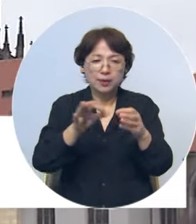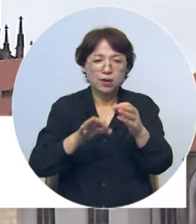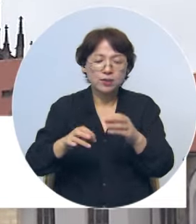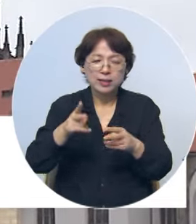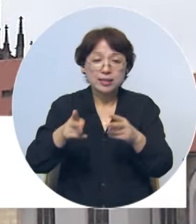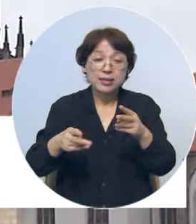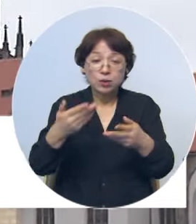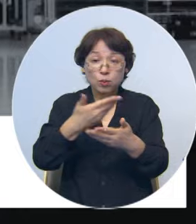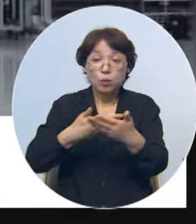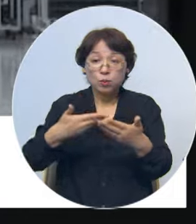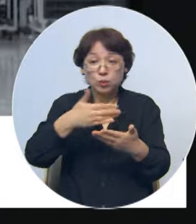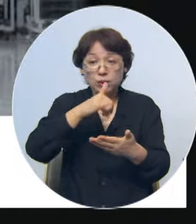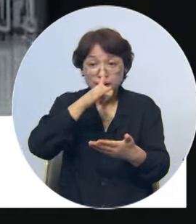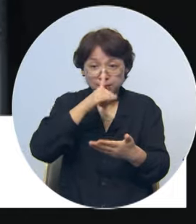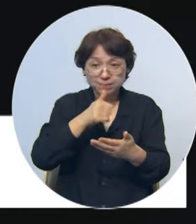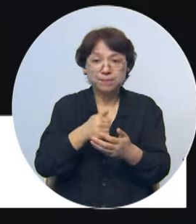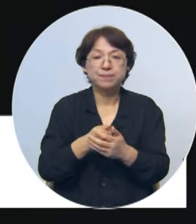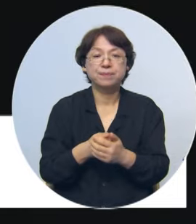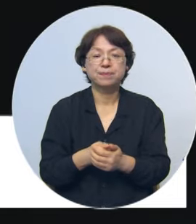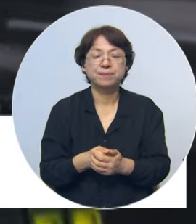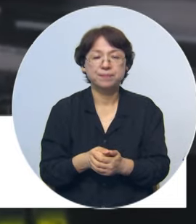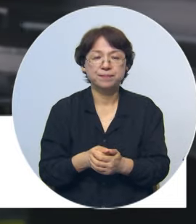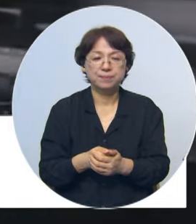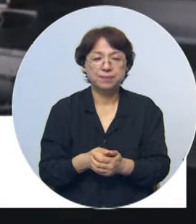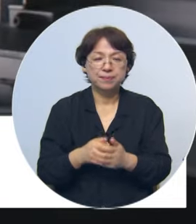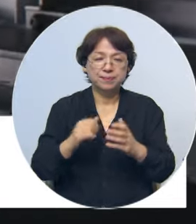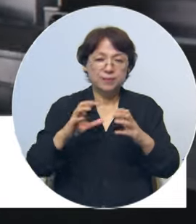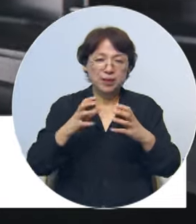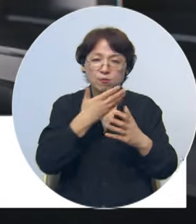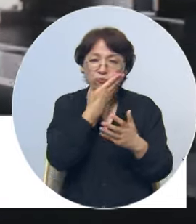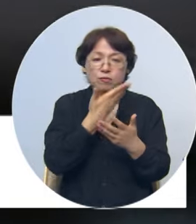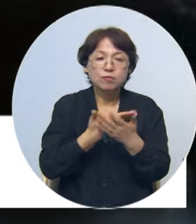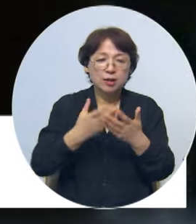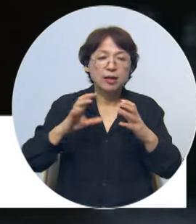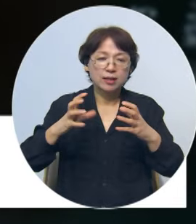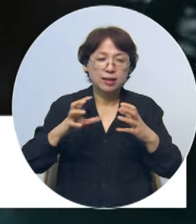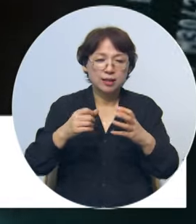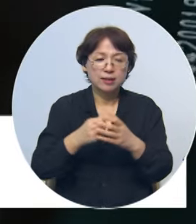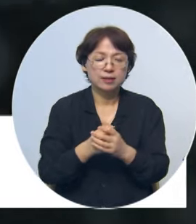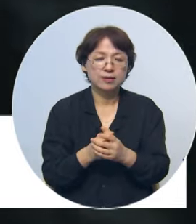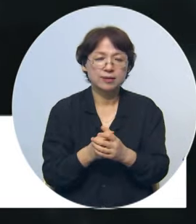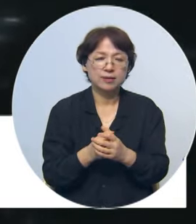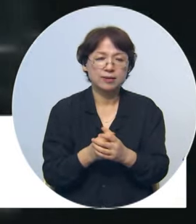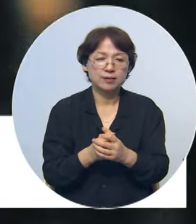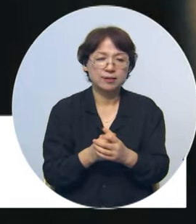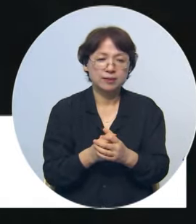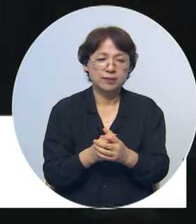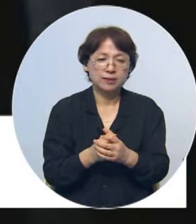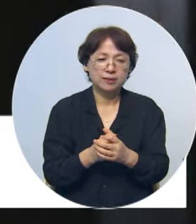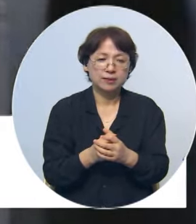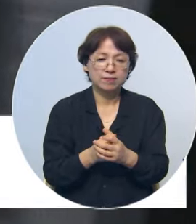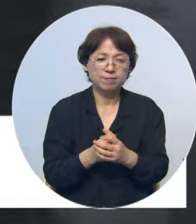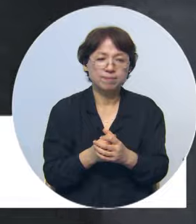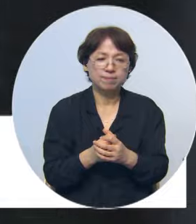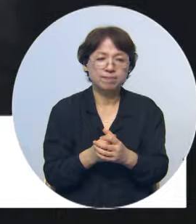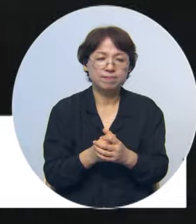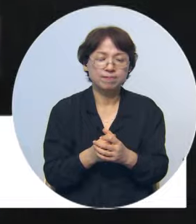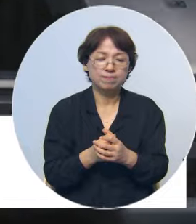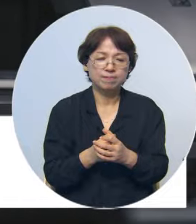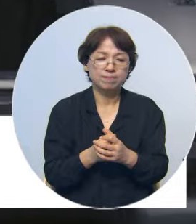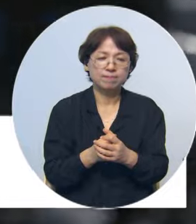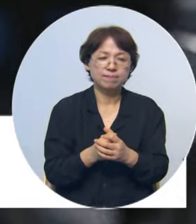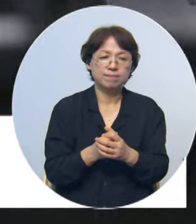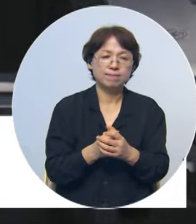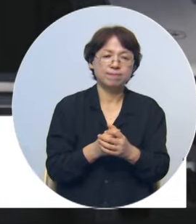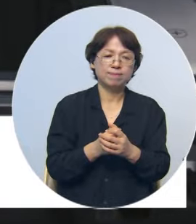quite a highly developed, you know, country which has a more industry share in their economy